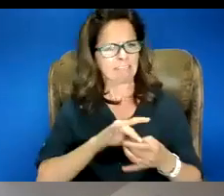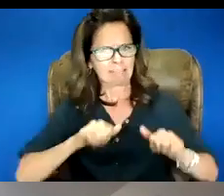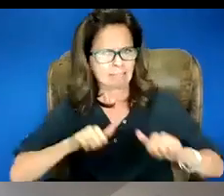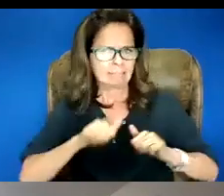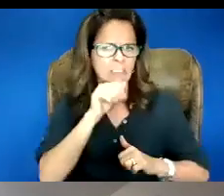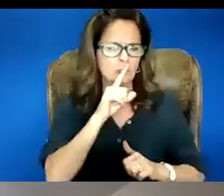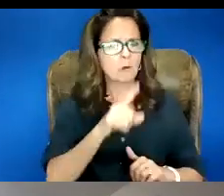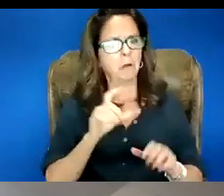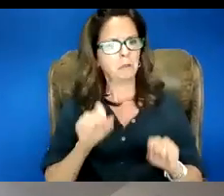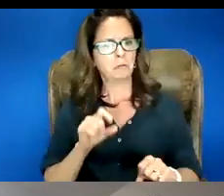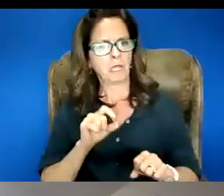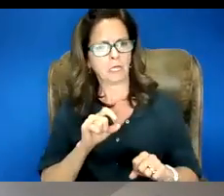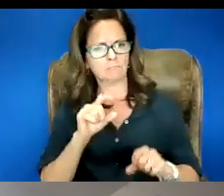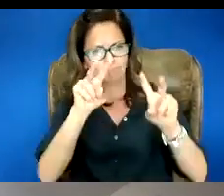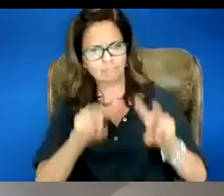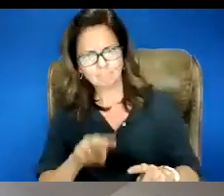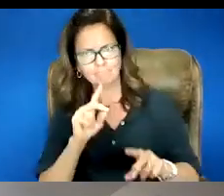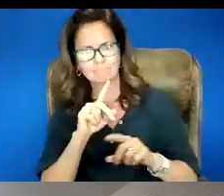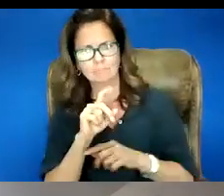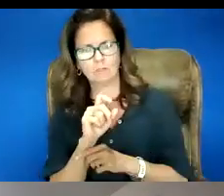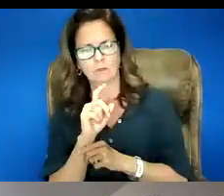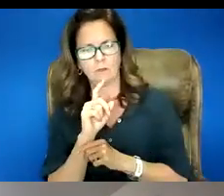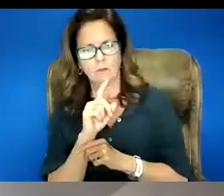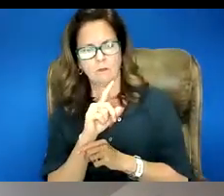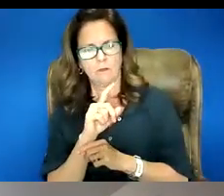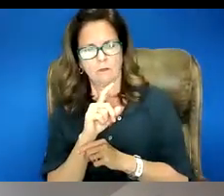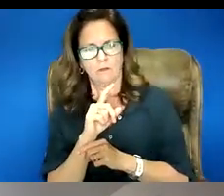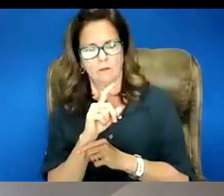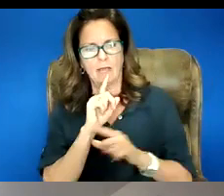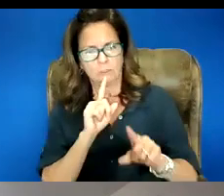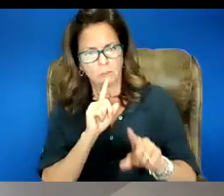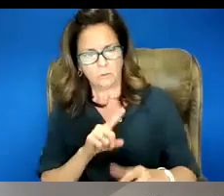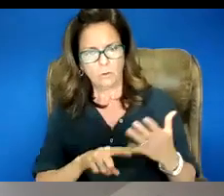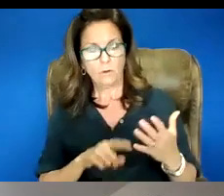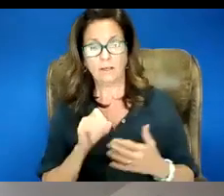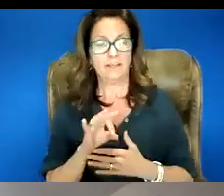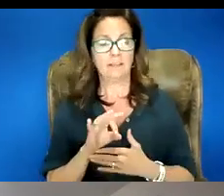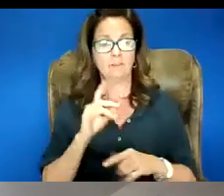If for some reason you can't get to the website, you can always send stuff to